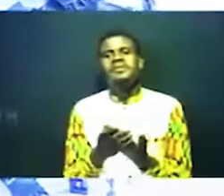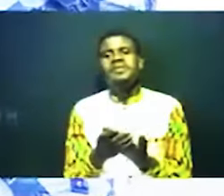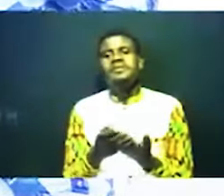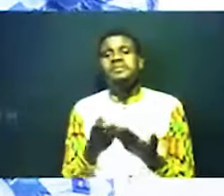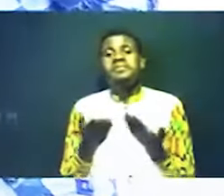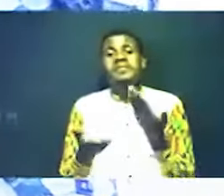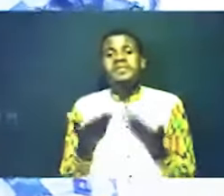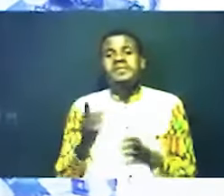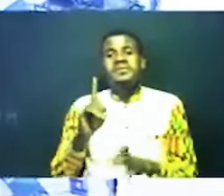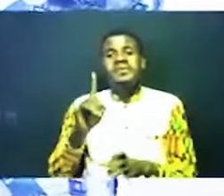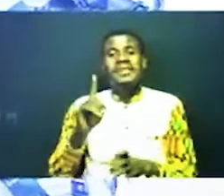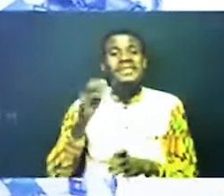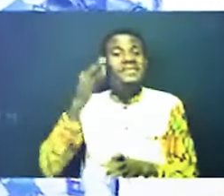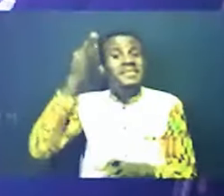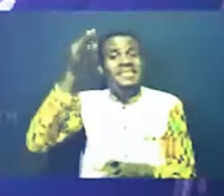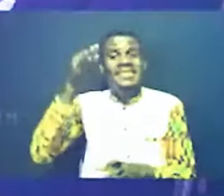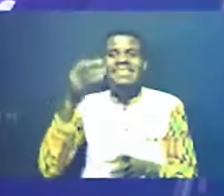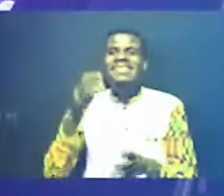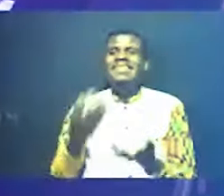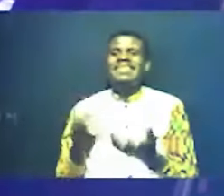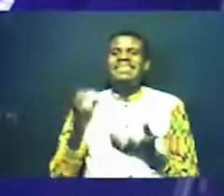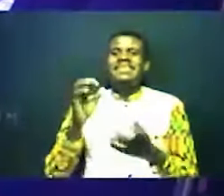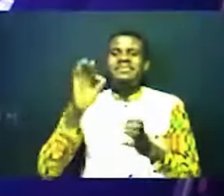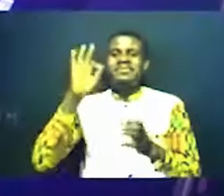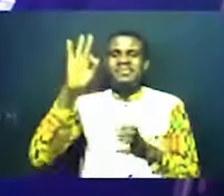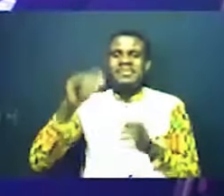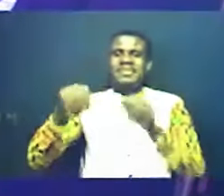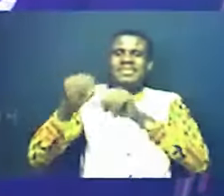are the deaf.